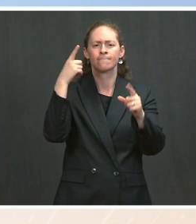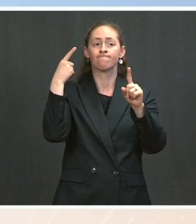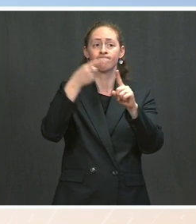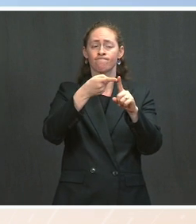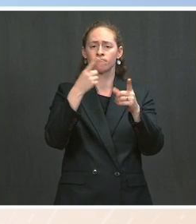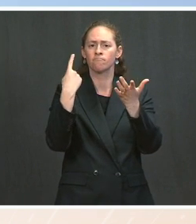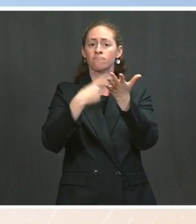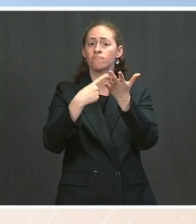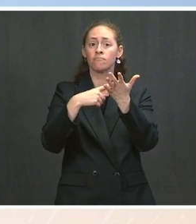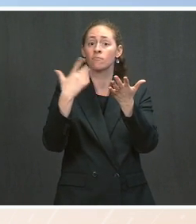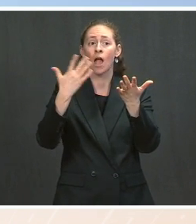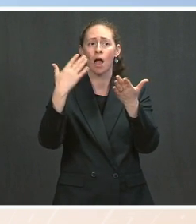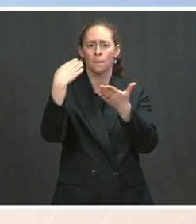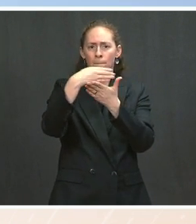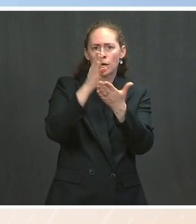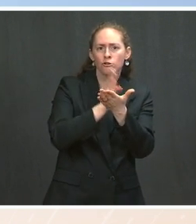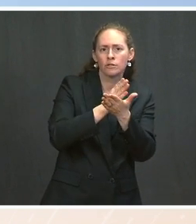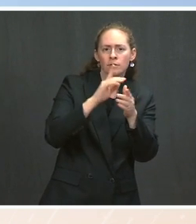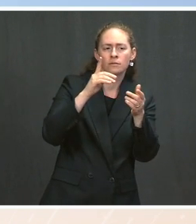also involved